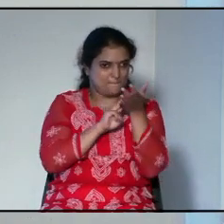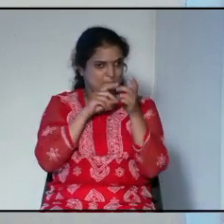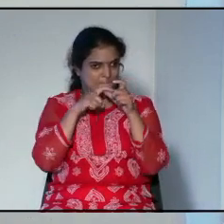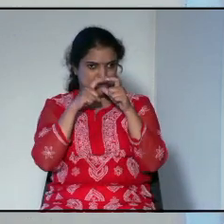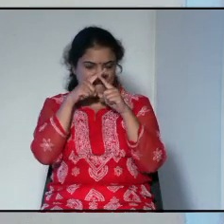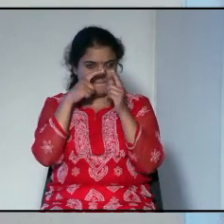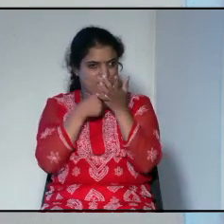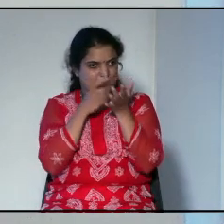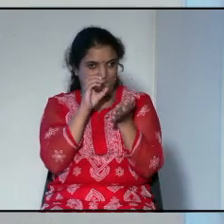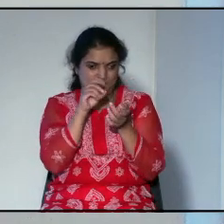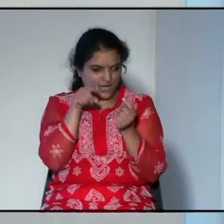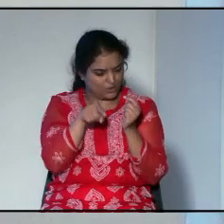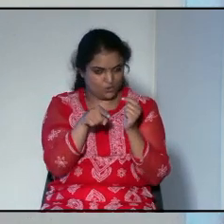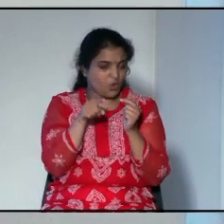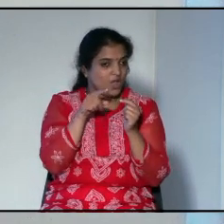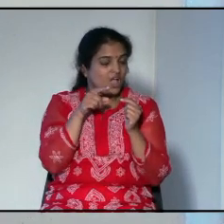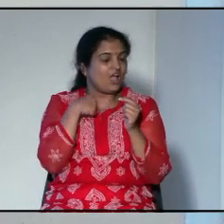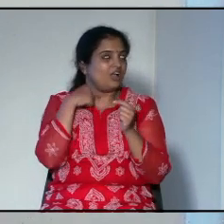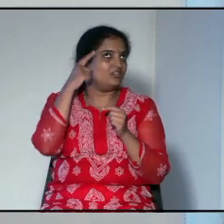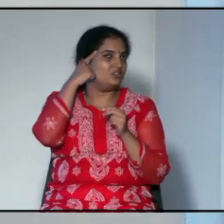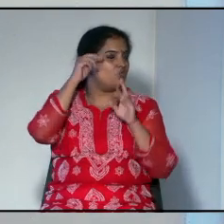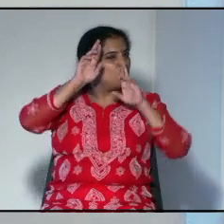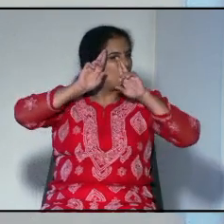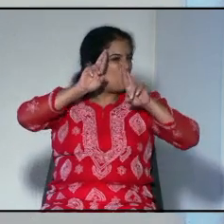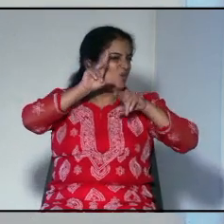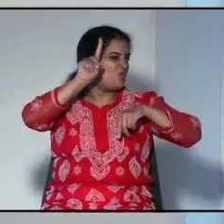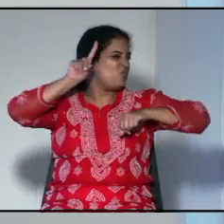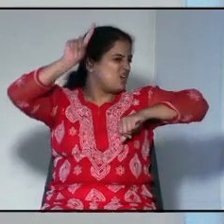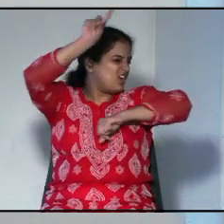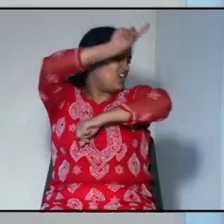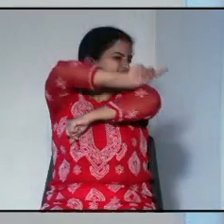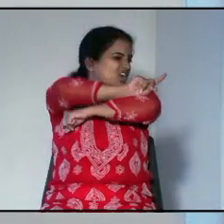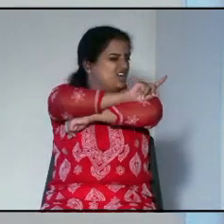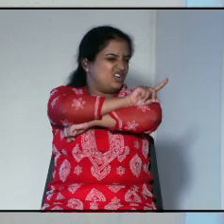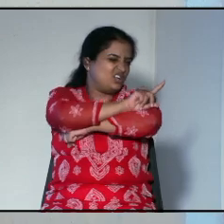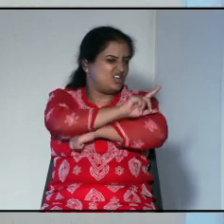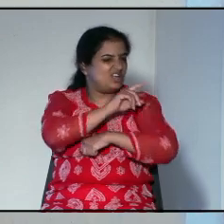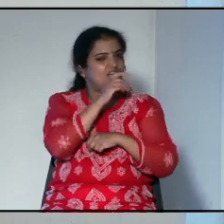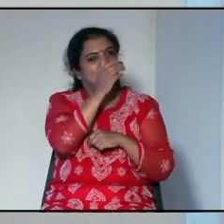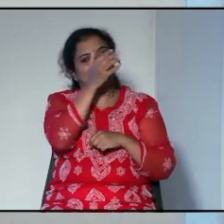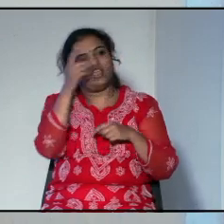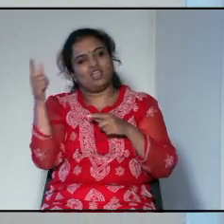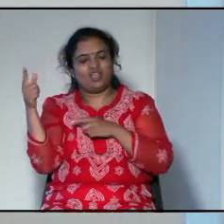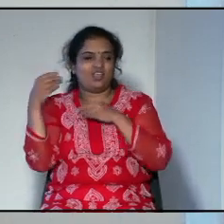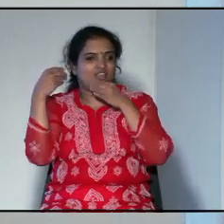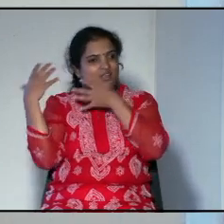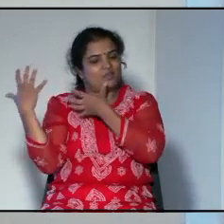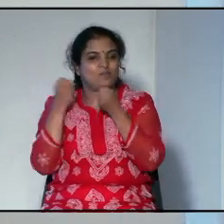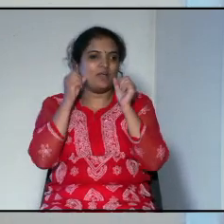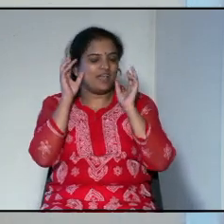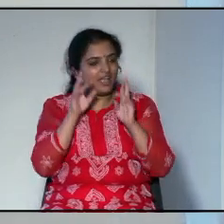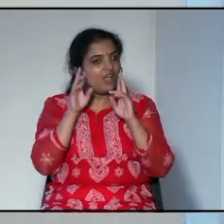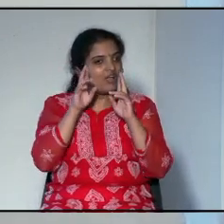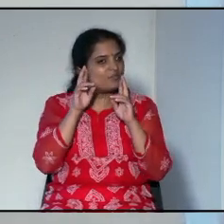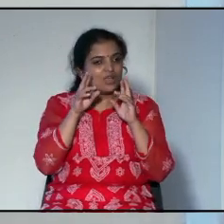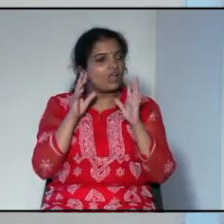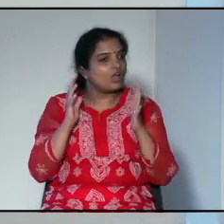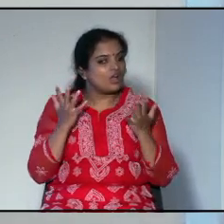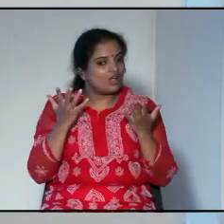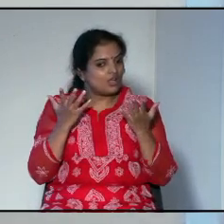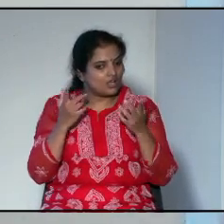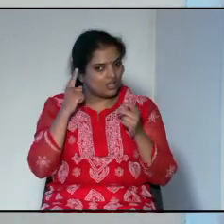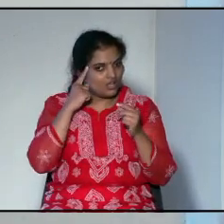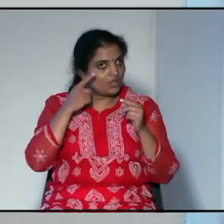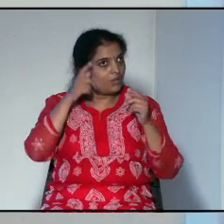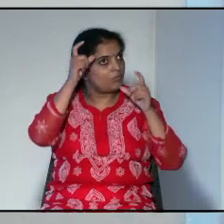always in need of money. She's saying, if I sell this, a whole building will come here. I said, there's no space for someone to put a bed. How the hell will